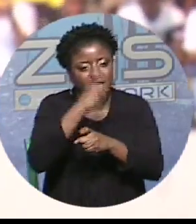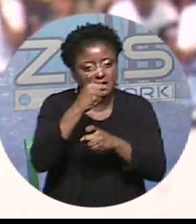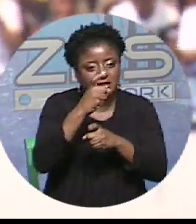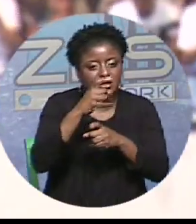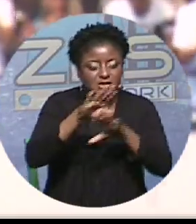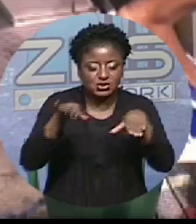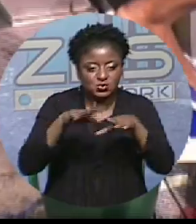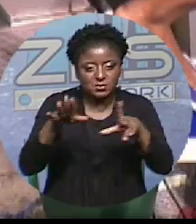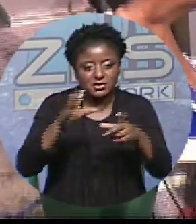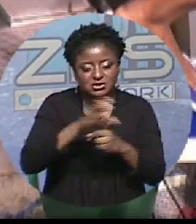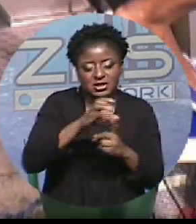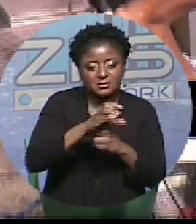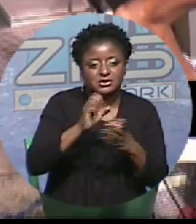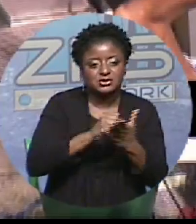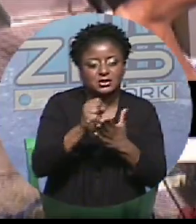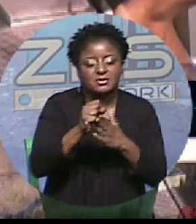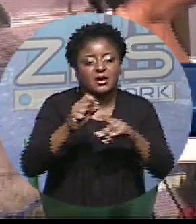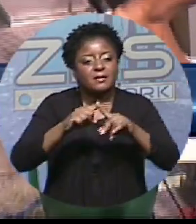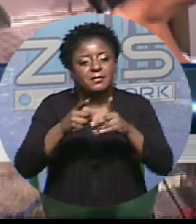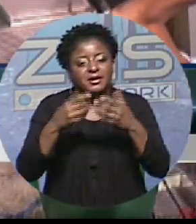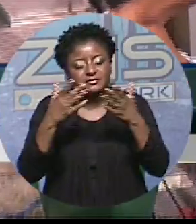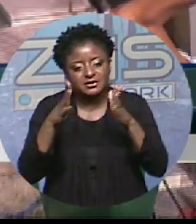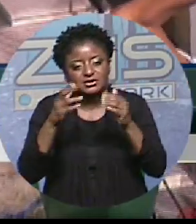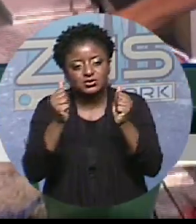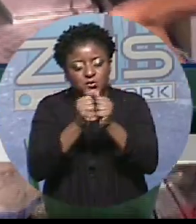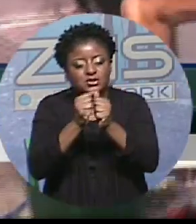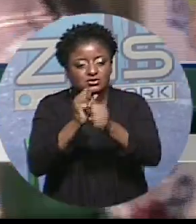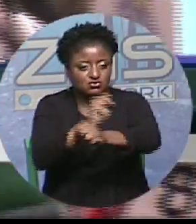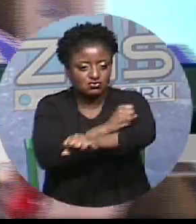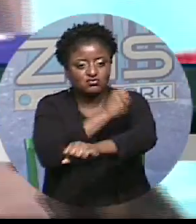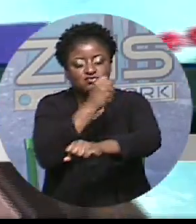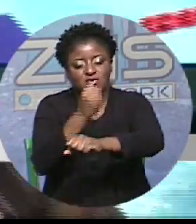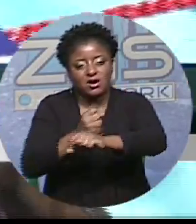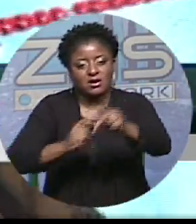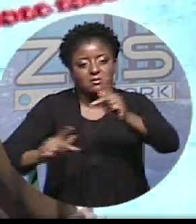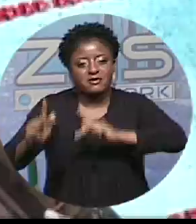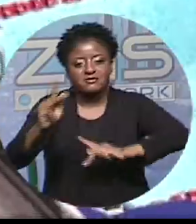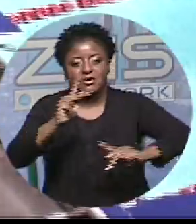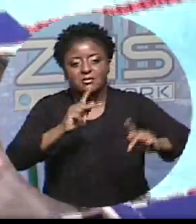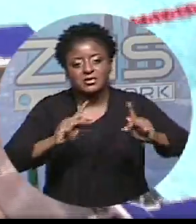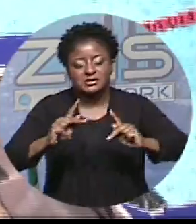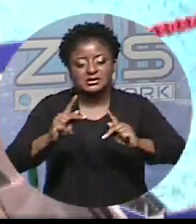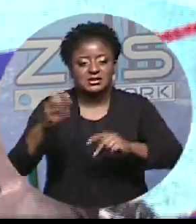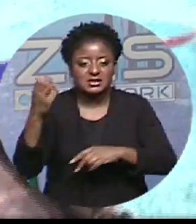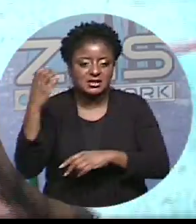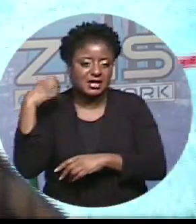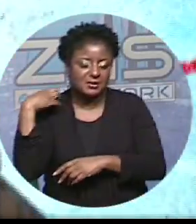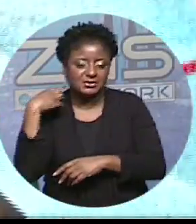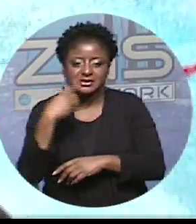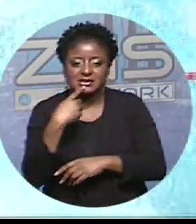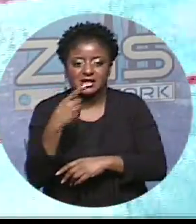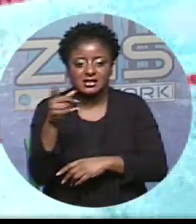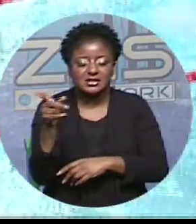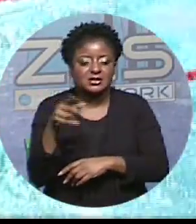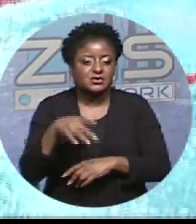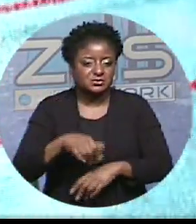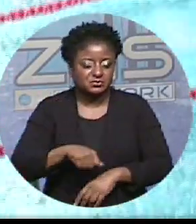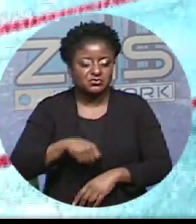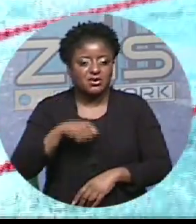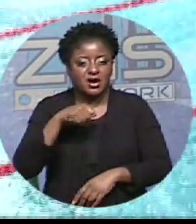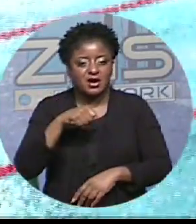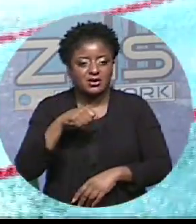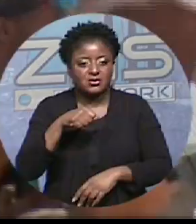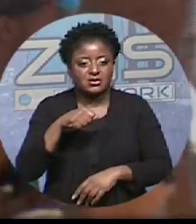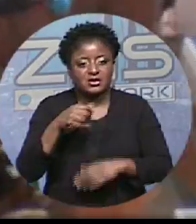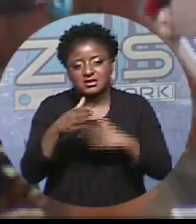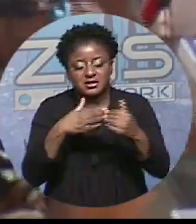Bahamas did end the meet with some strong performances. Team captains say they were proud of the team's performance, even though they came 20.5 points